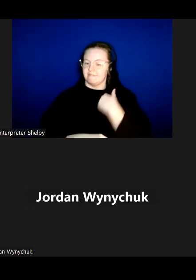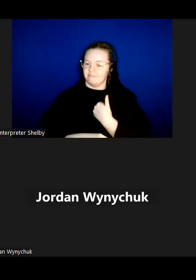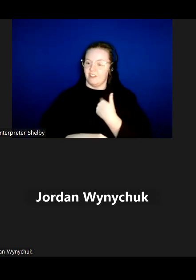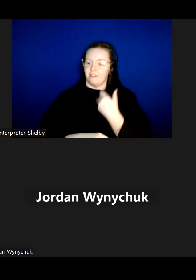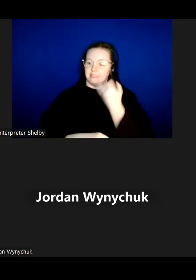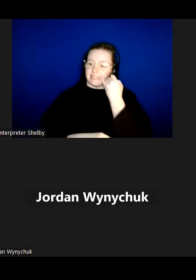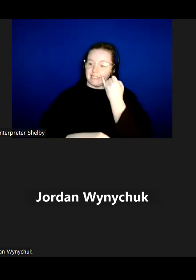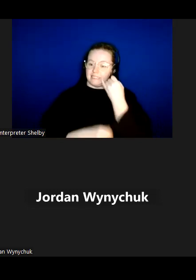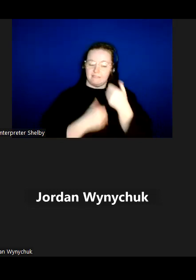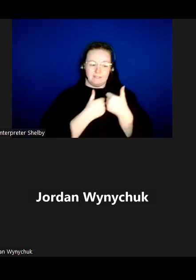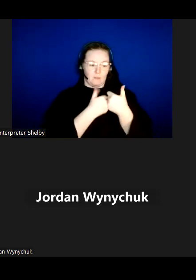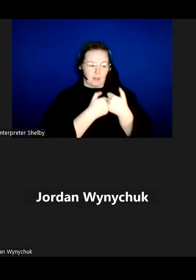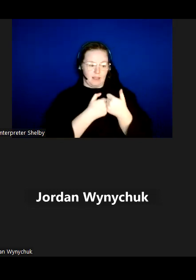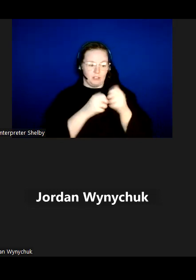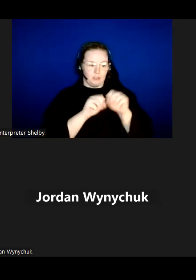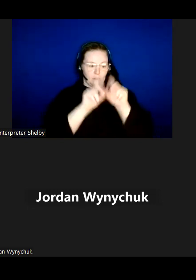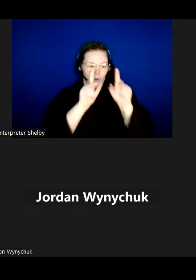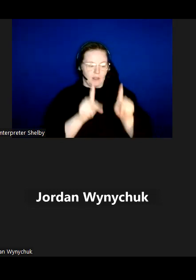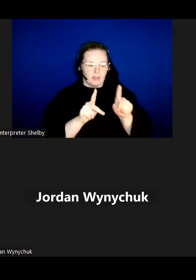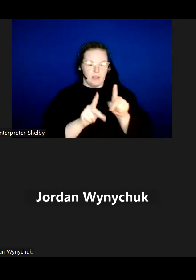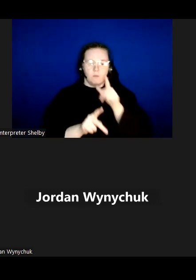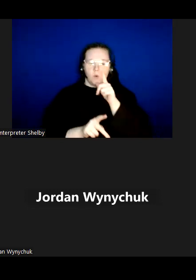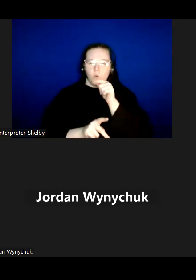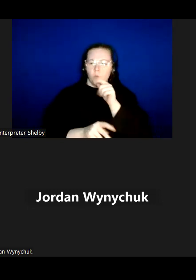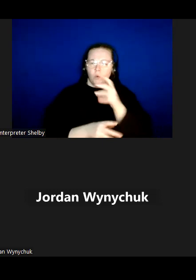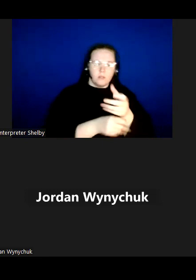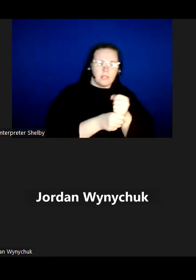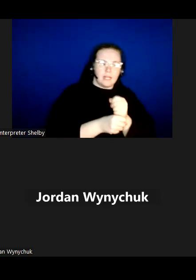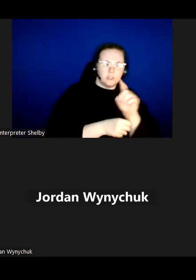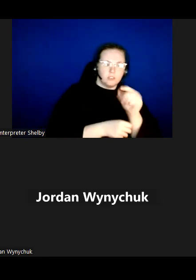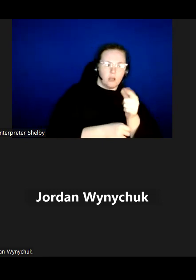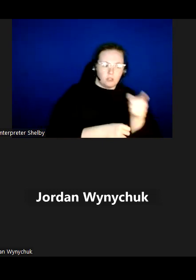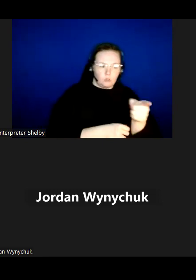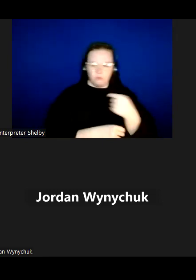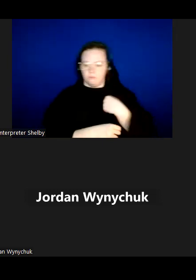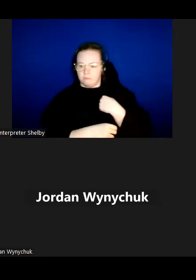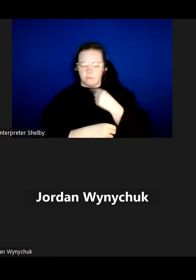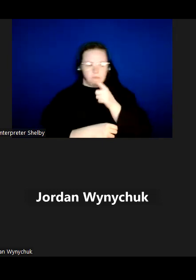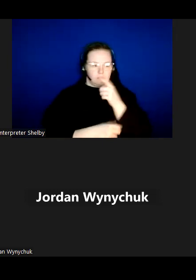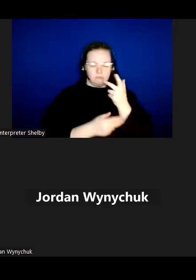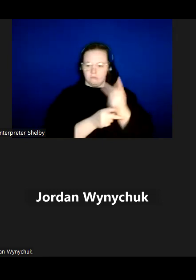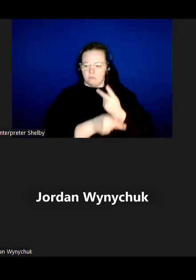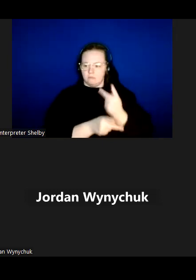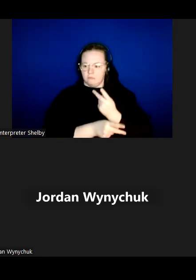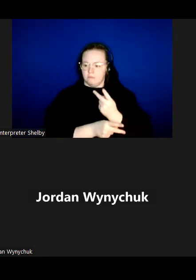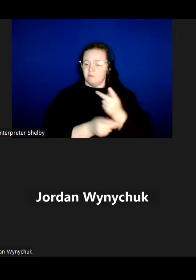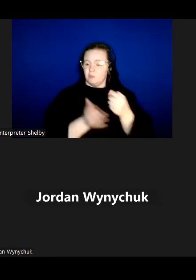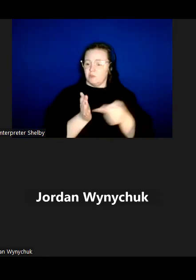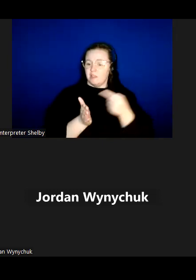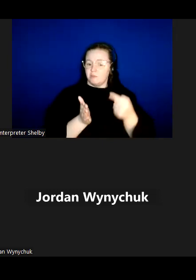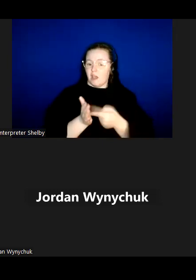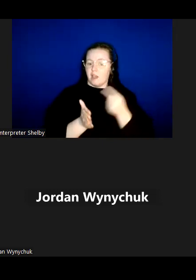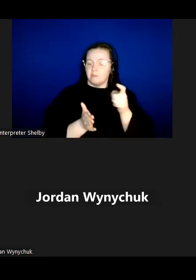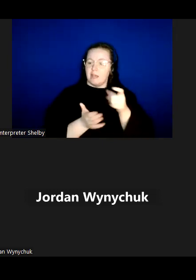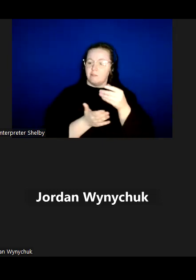dissolves, trying to figure out who gets the dog or the cat. So in some cases, a party has been ordered to buy out